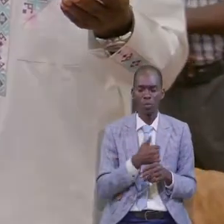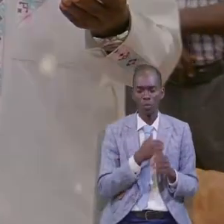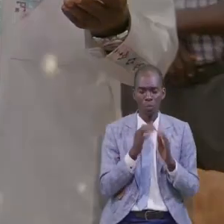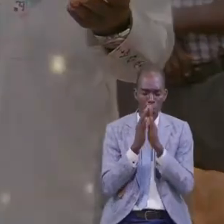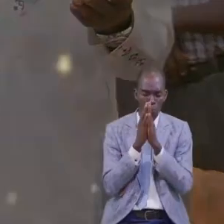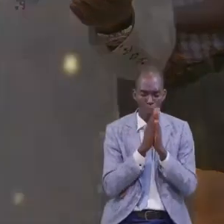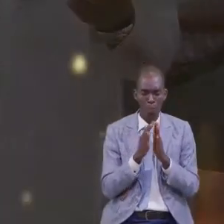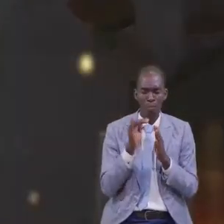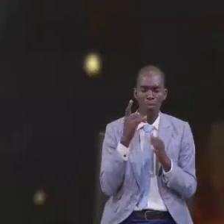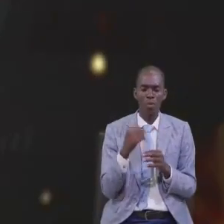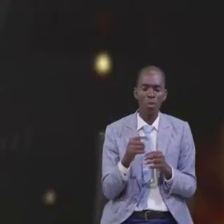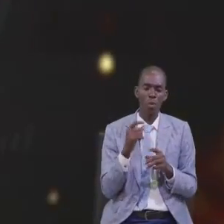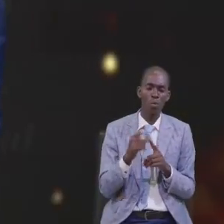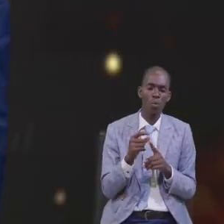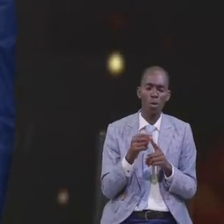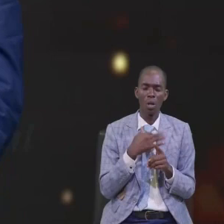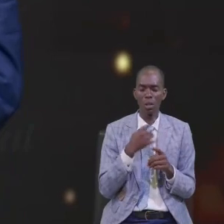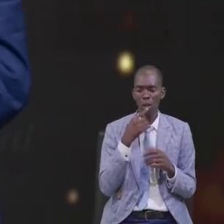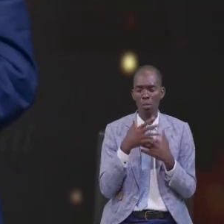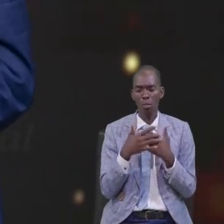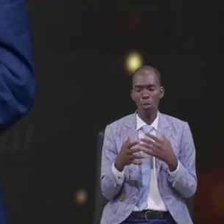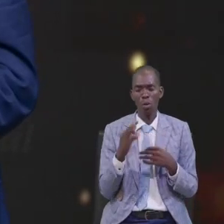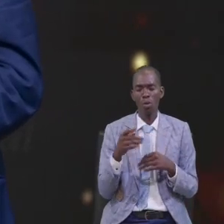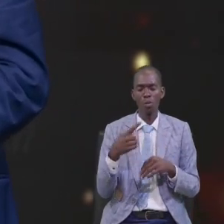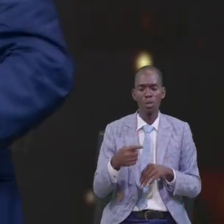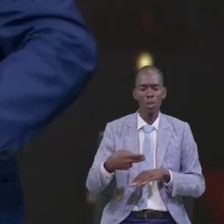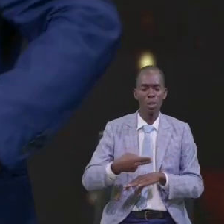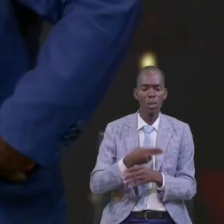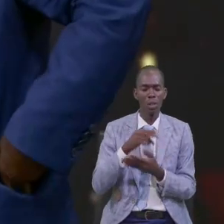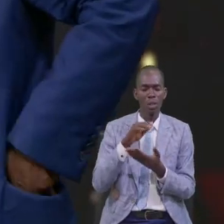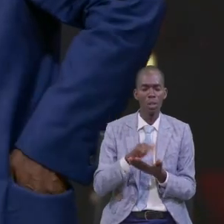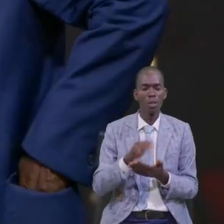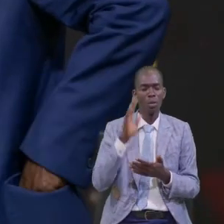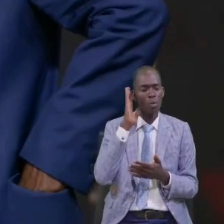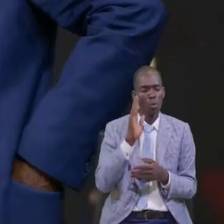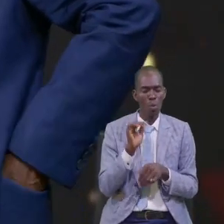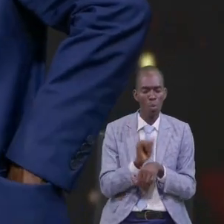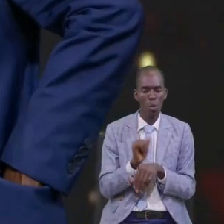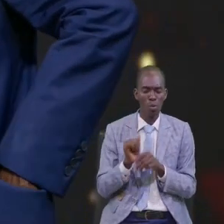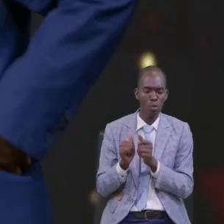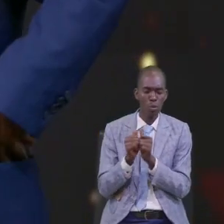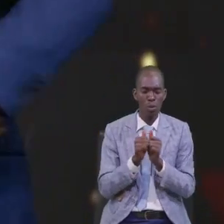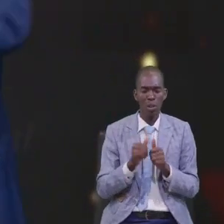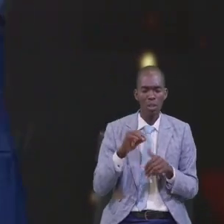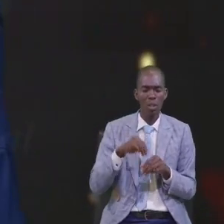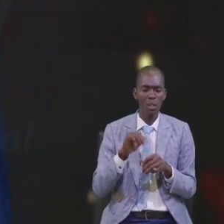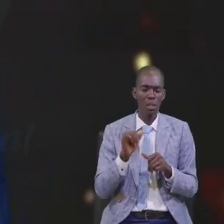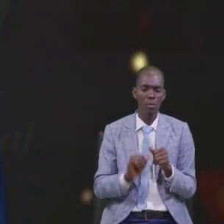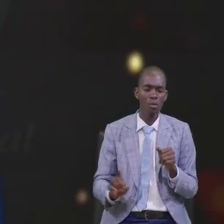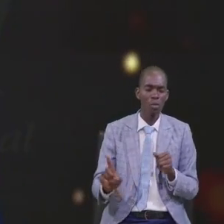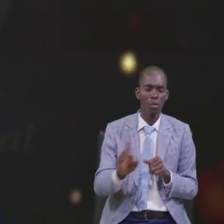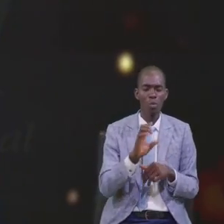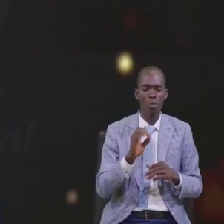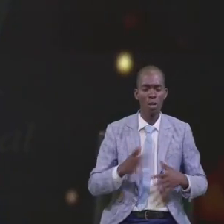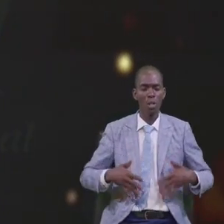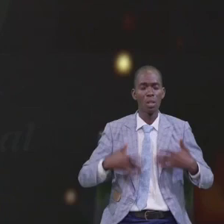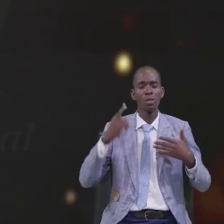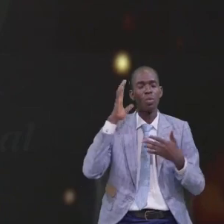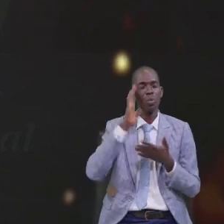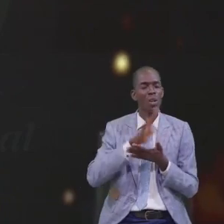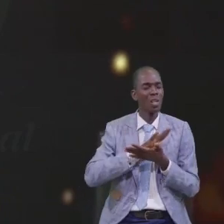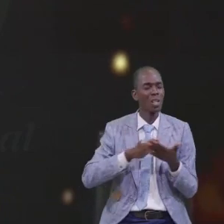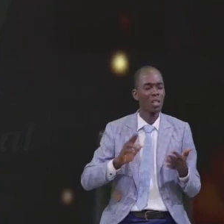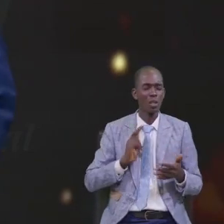the word and the blood of the Lamb will work together in every life. You'll cleanse us,